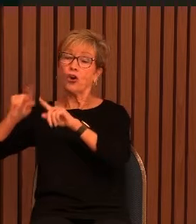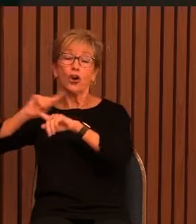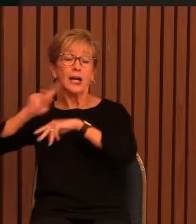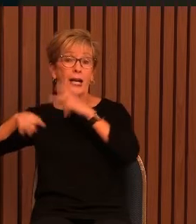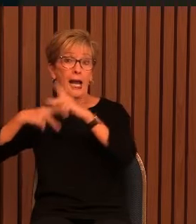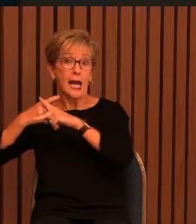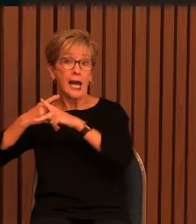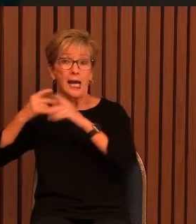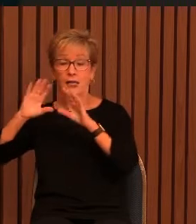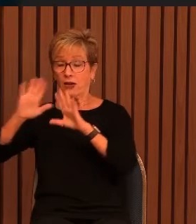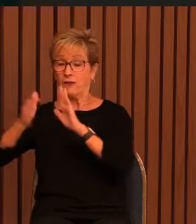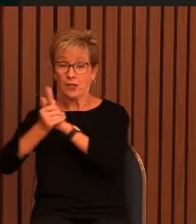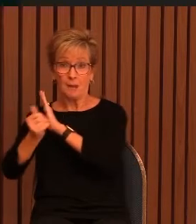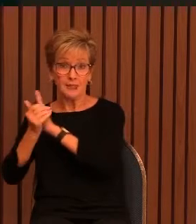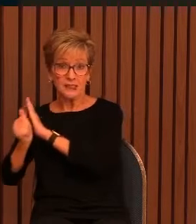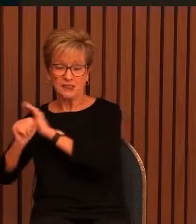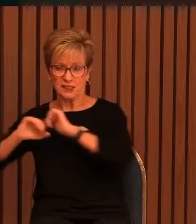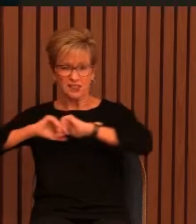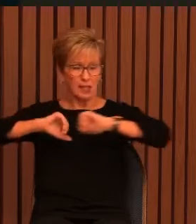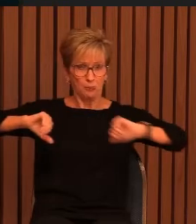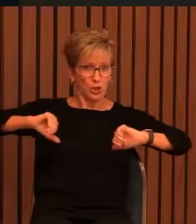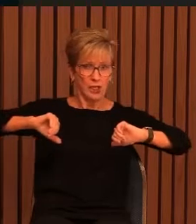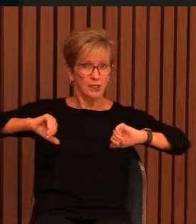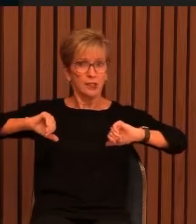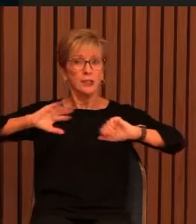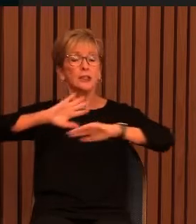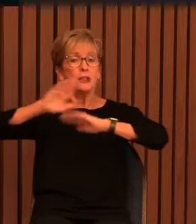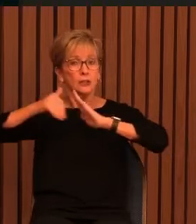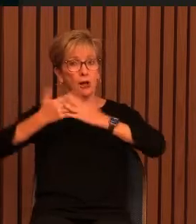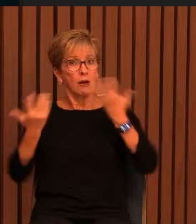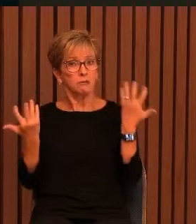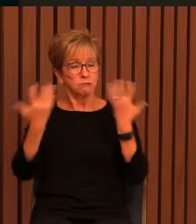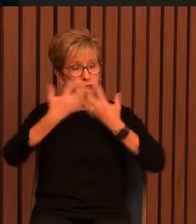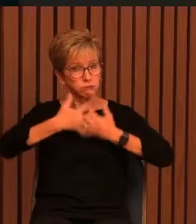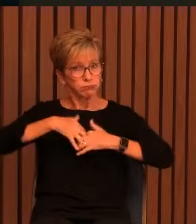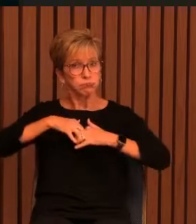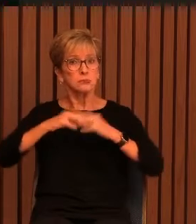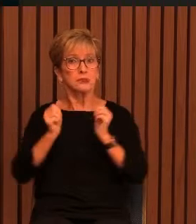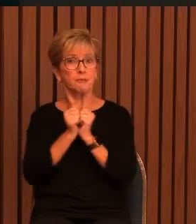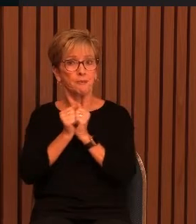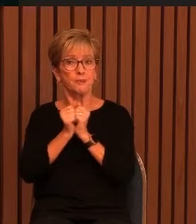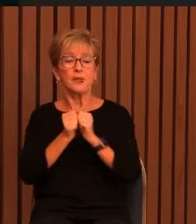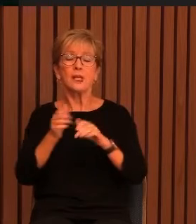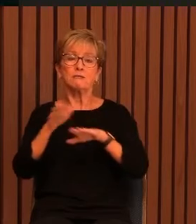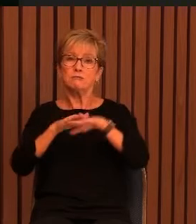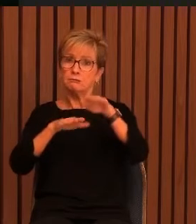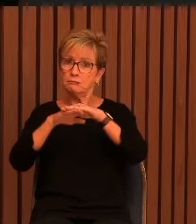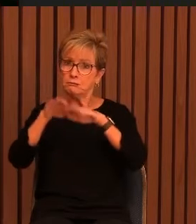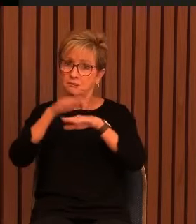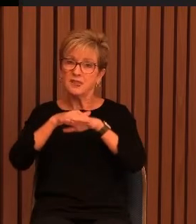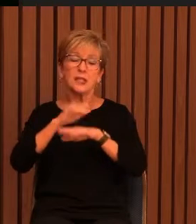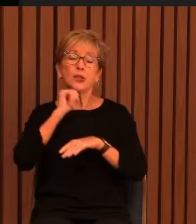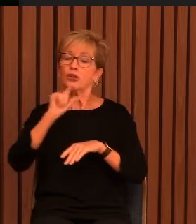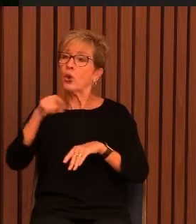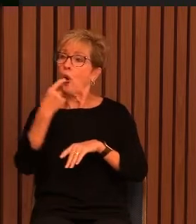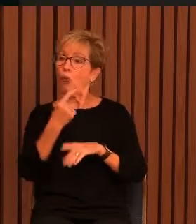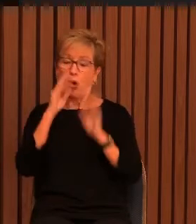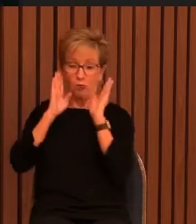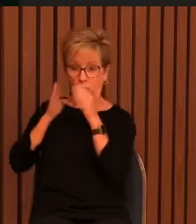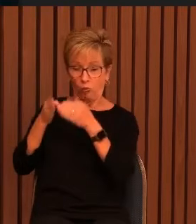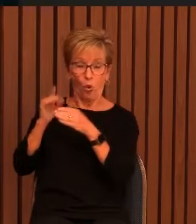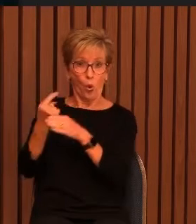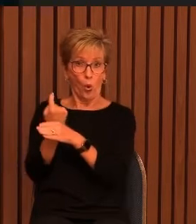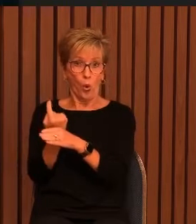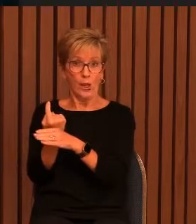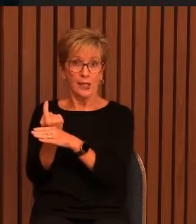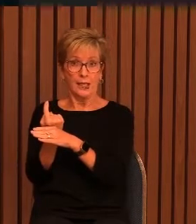as separate. They're part of what it takes to be prepared. So not, I don't go over here on this one side and sort of